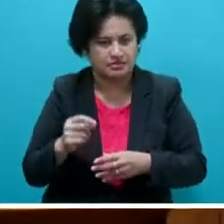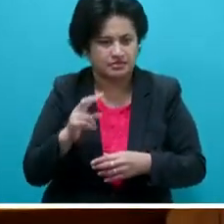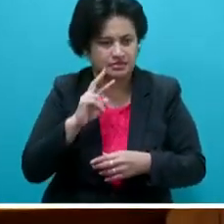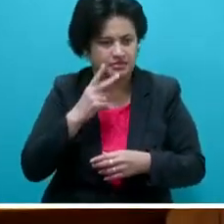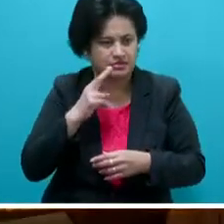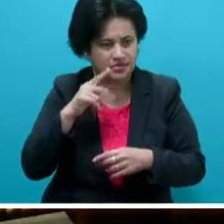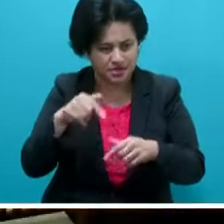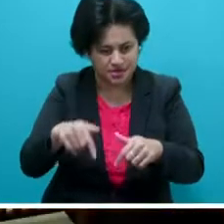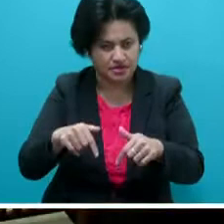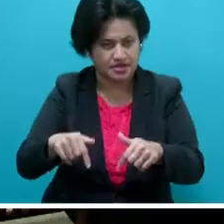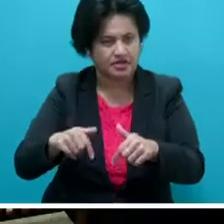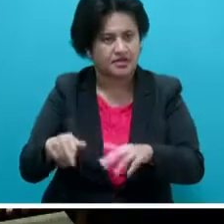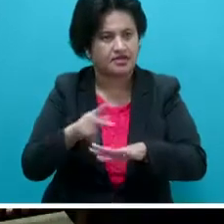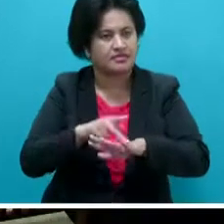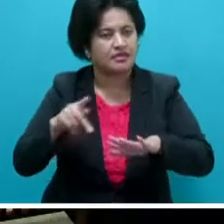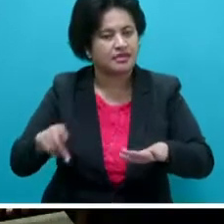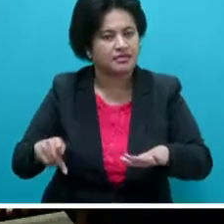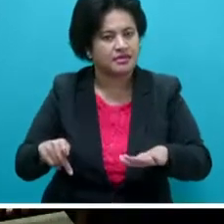Misleading it.